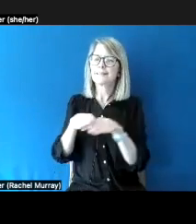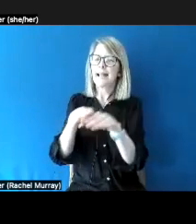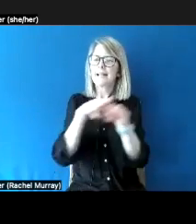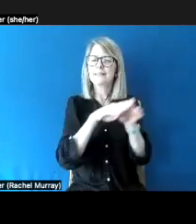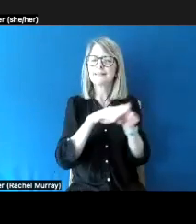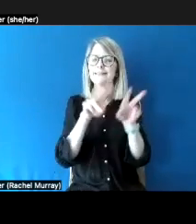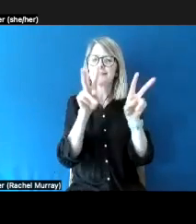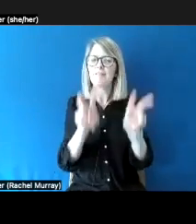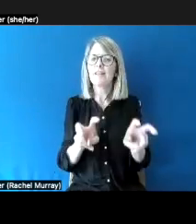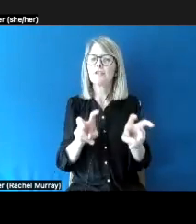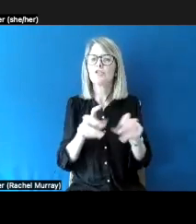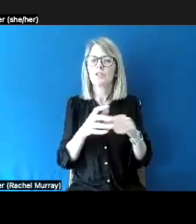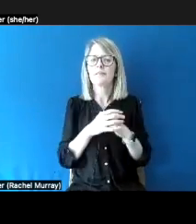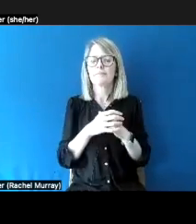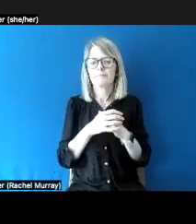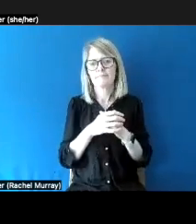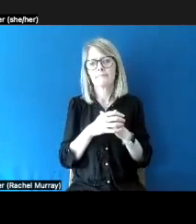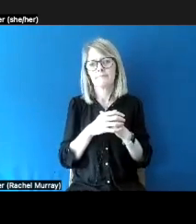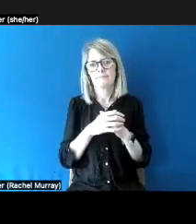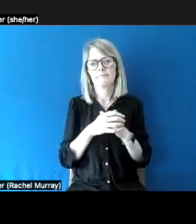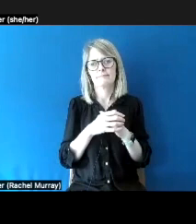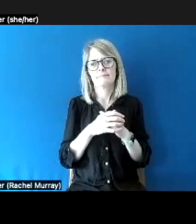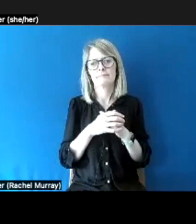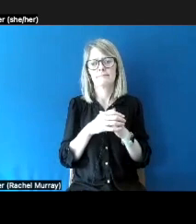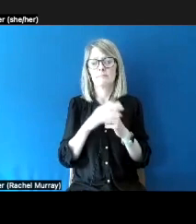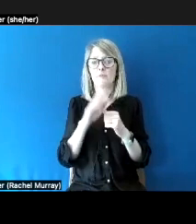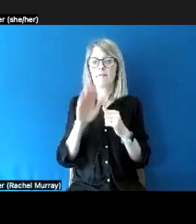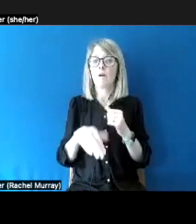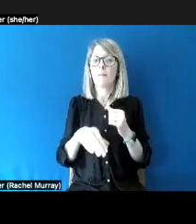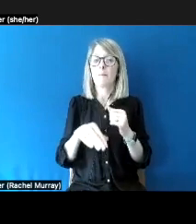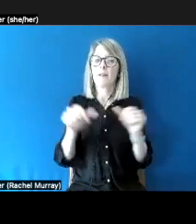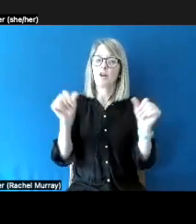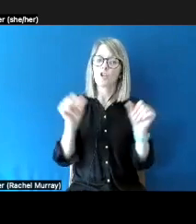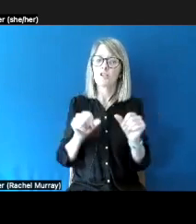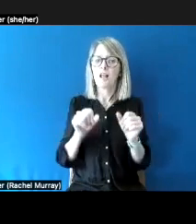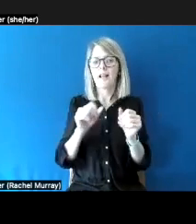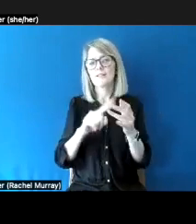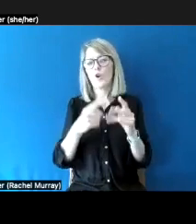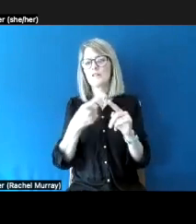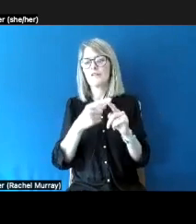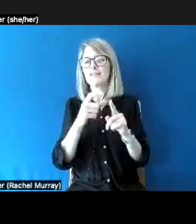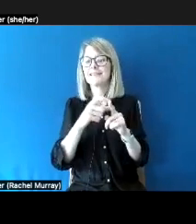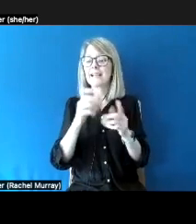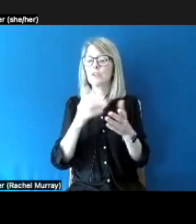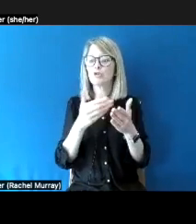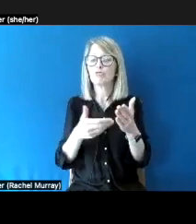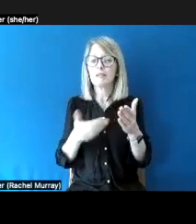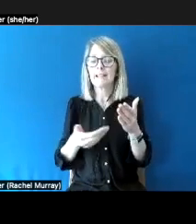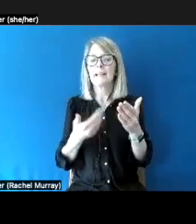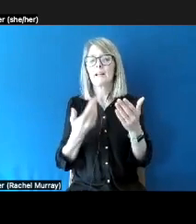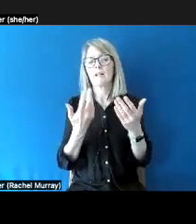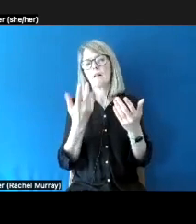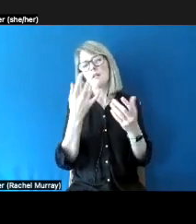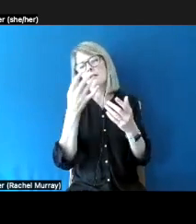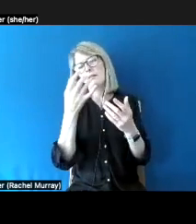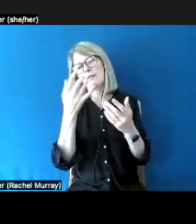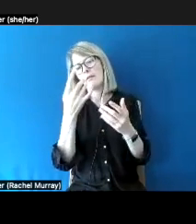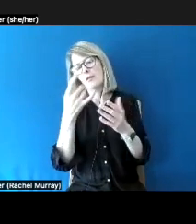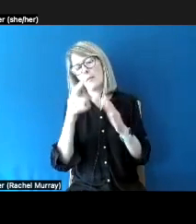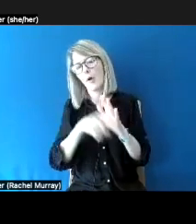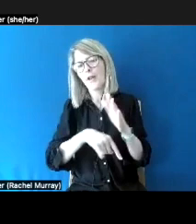could see, from the concise Oxford Dictionary: the policy or practice